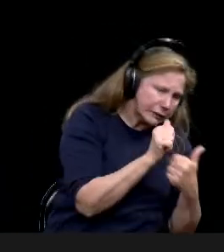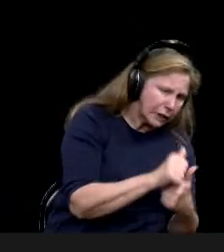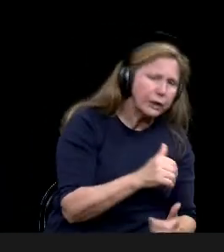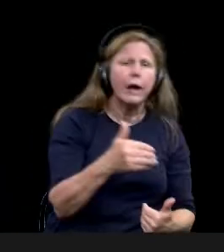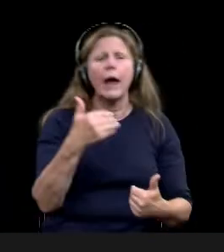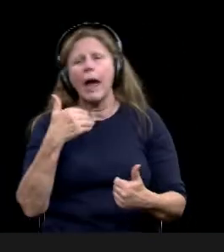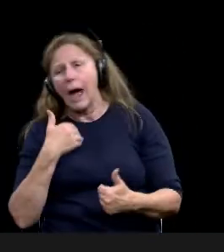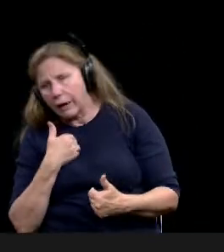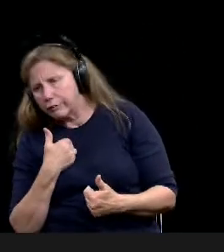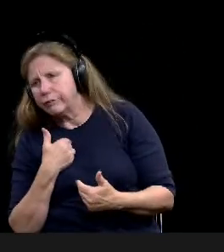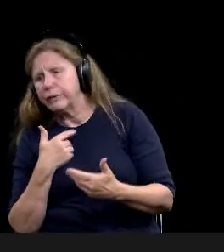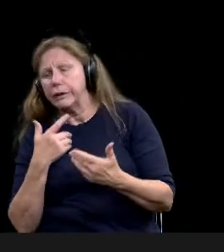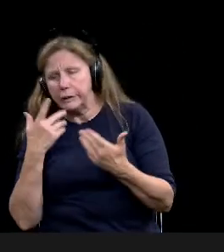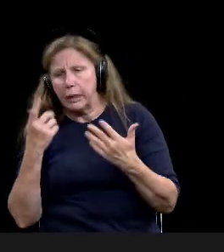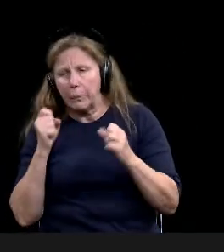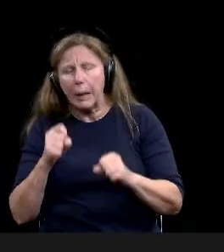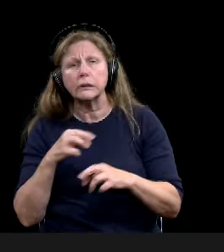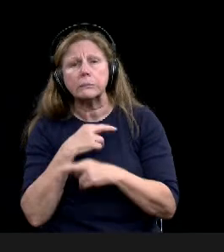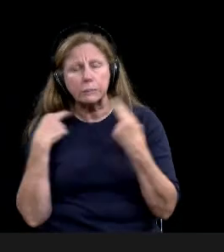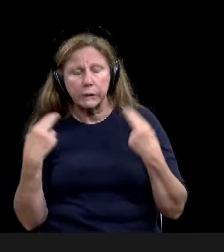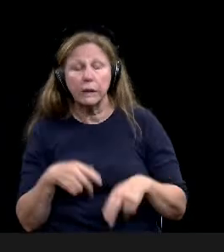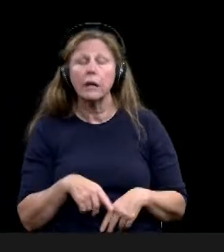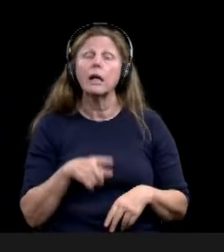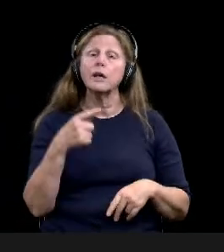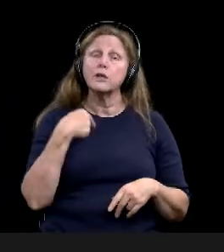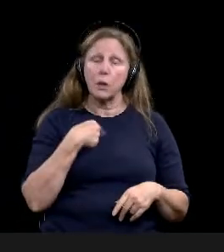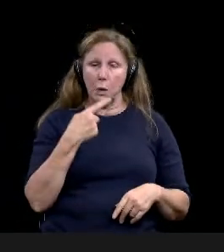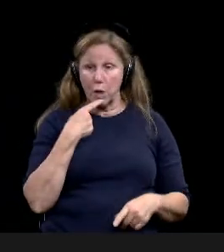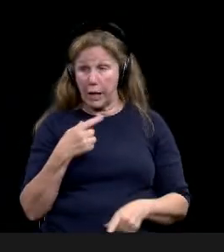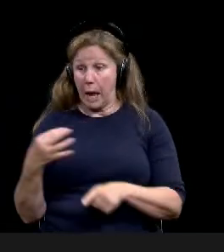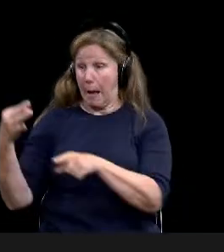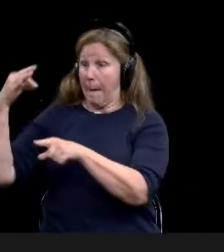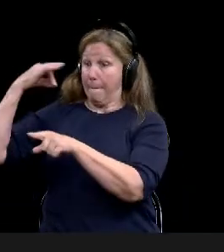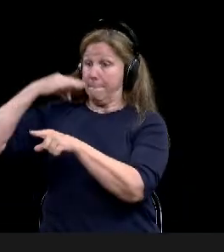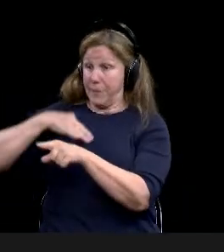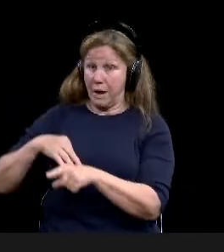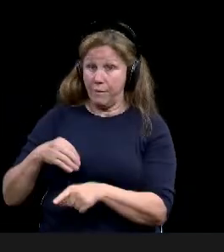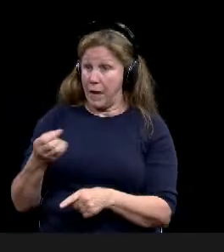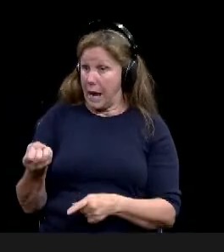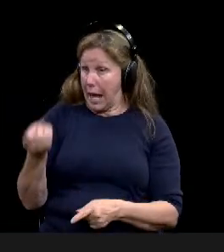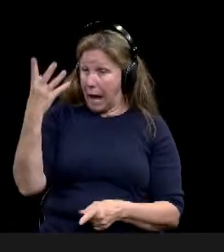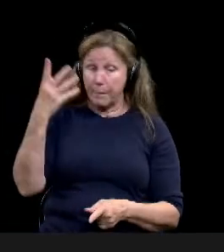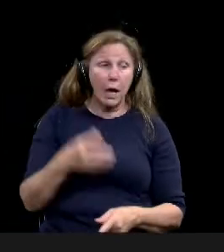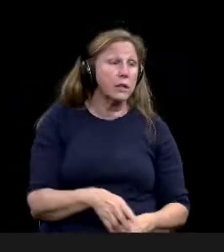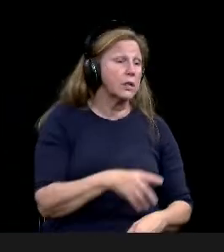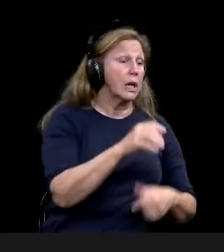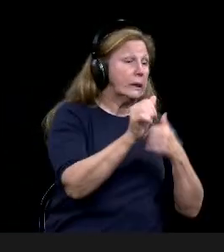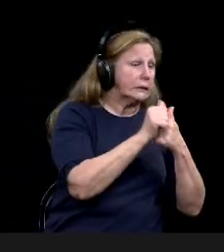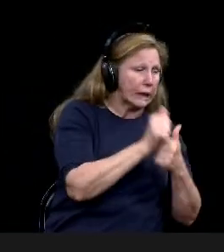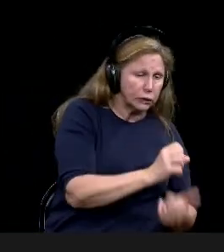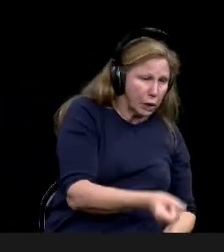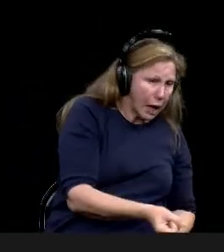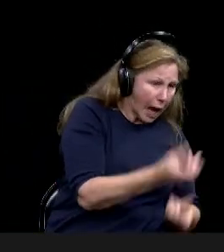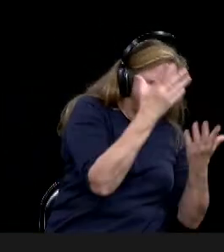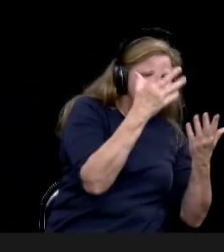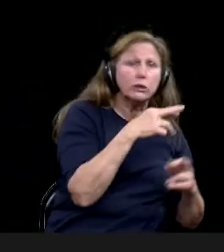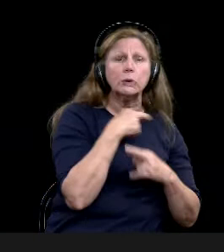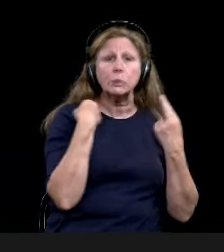is the risk and how small is the benefit? And in this case, the whole house of medicine, which is a diverse